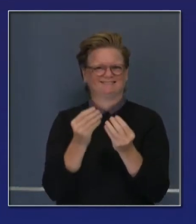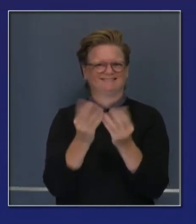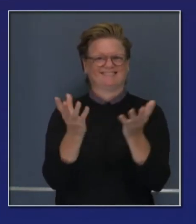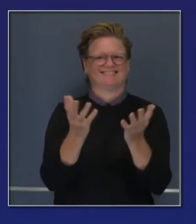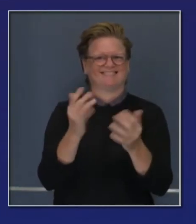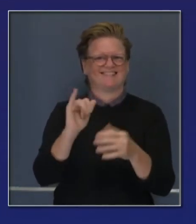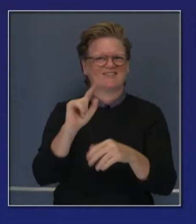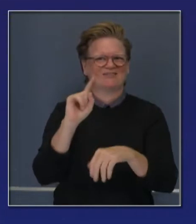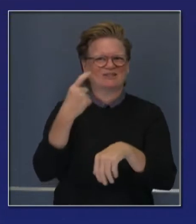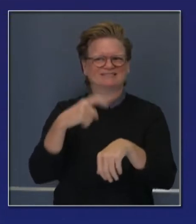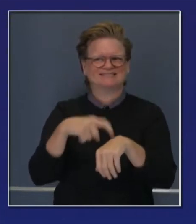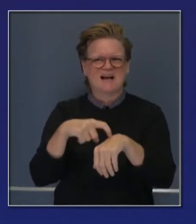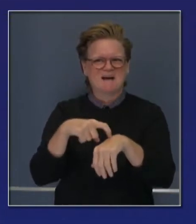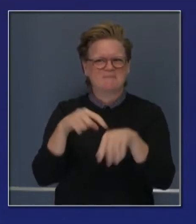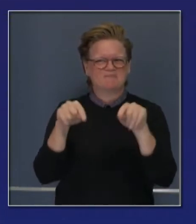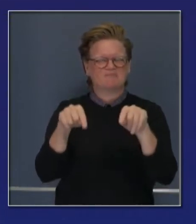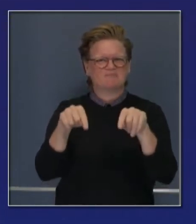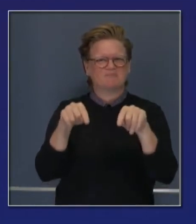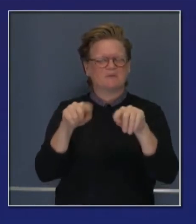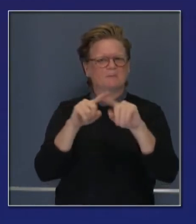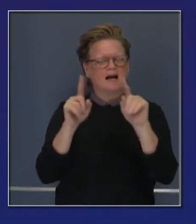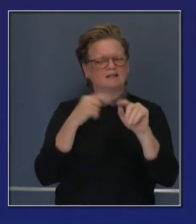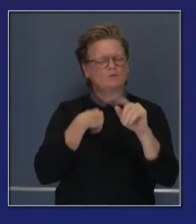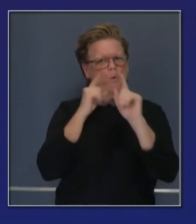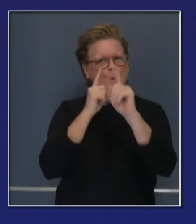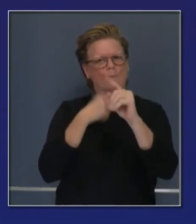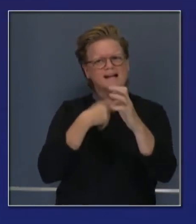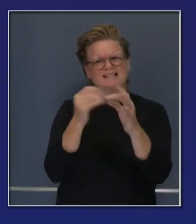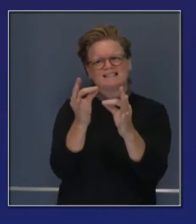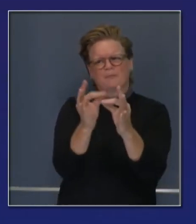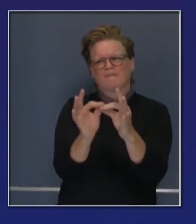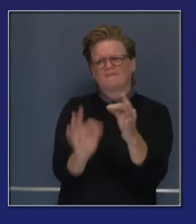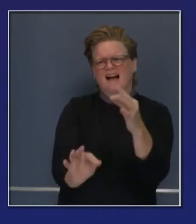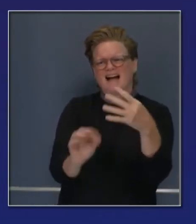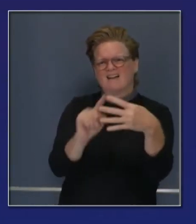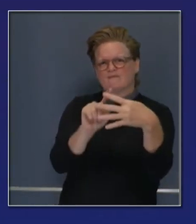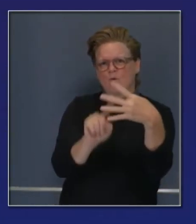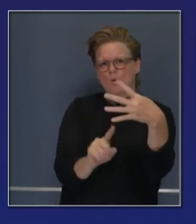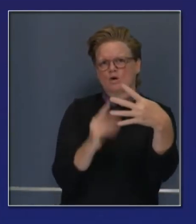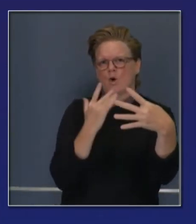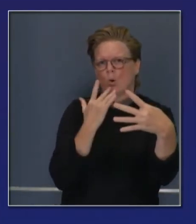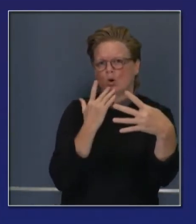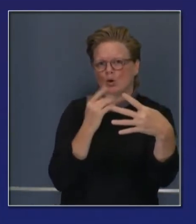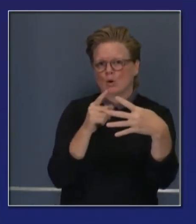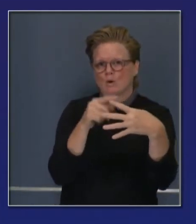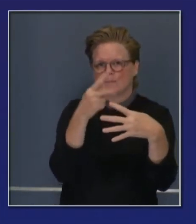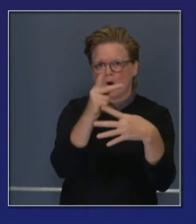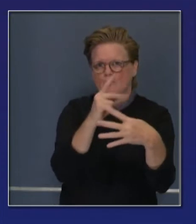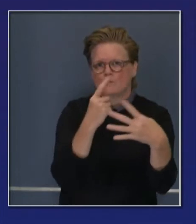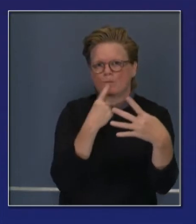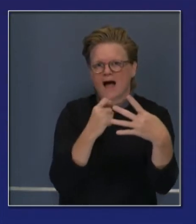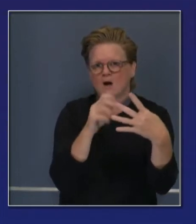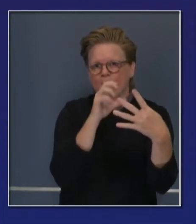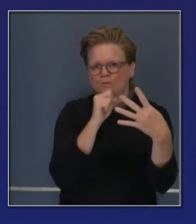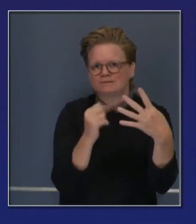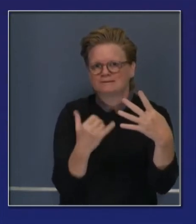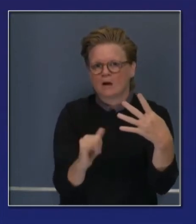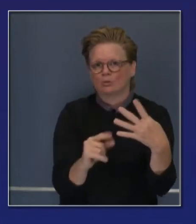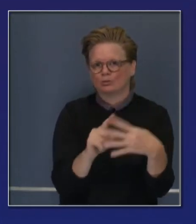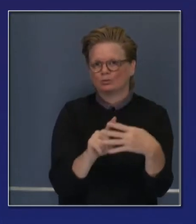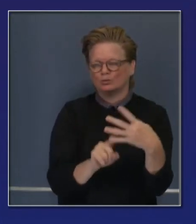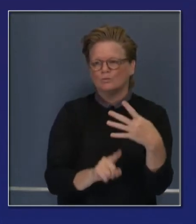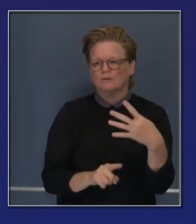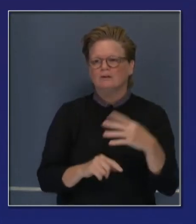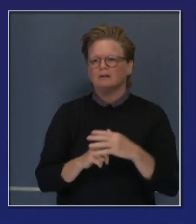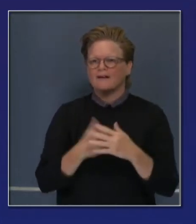You have 4 tiers, 4 colors. Those tiers attach to specific capacity within sectors